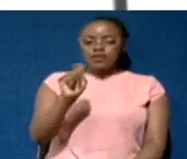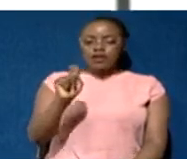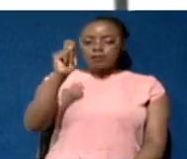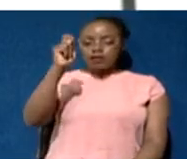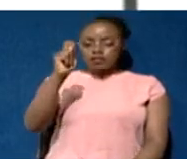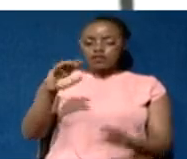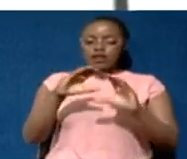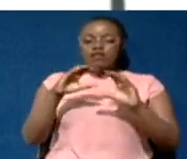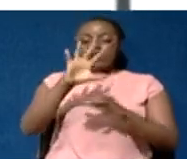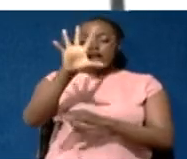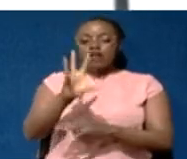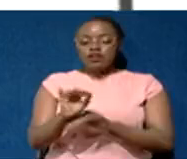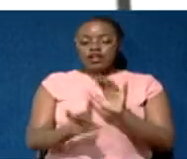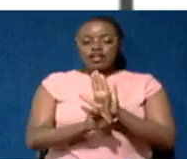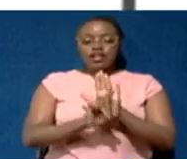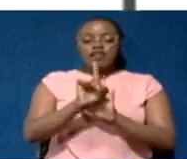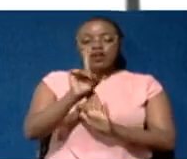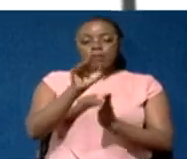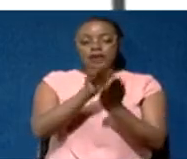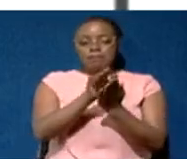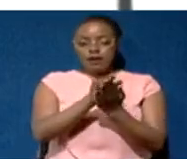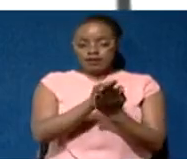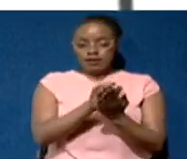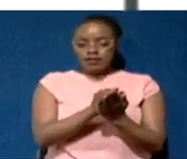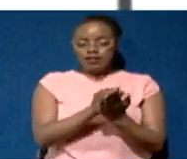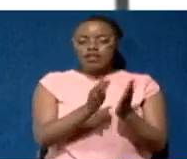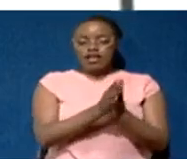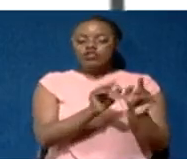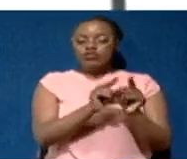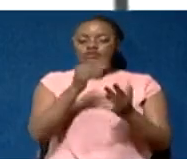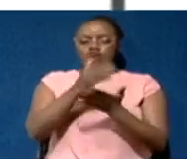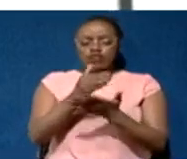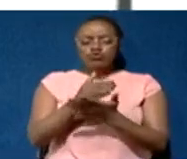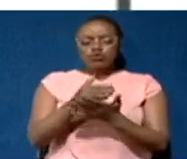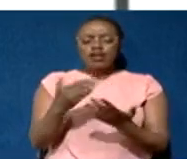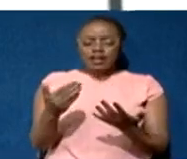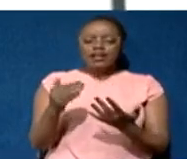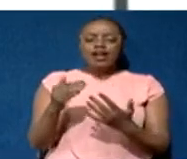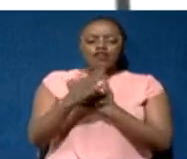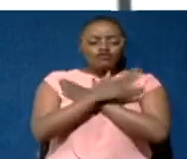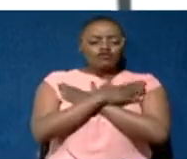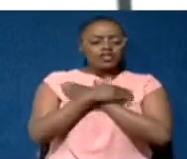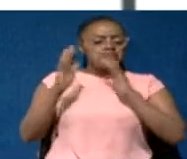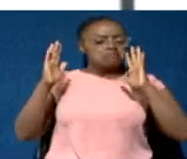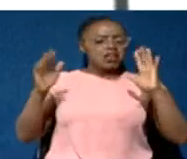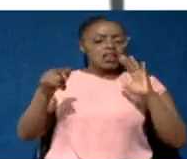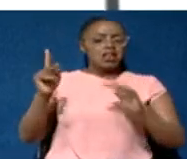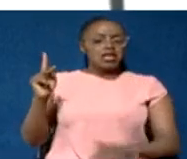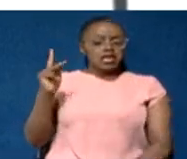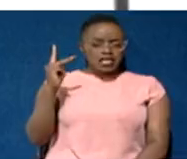President of the World of the African Development Bank, and indeed a true and great friend of Kenya.